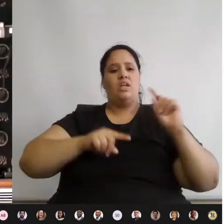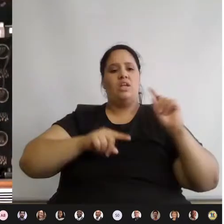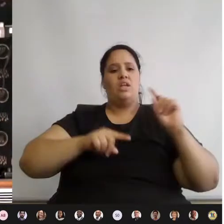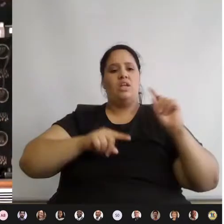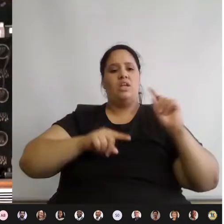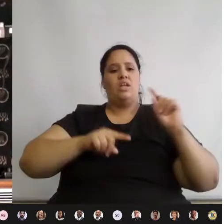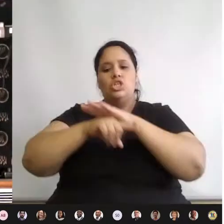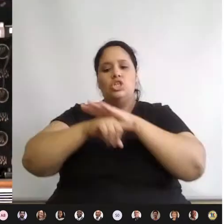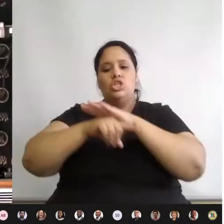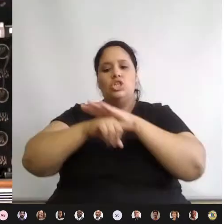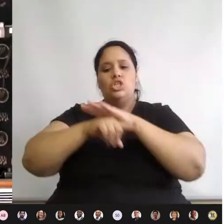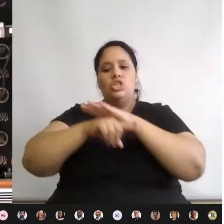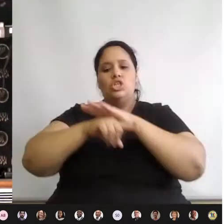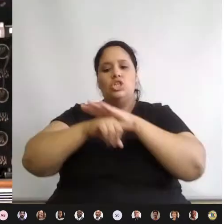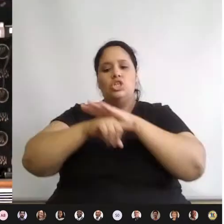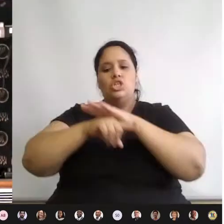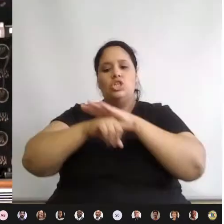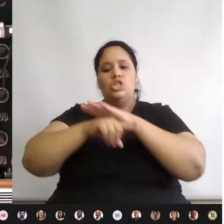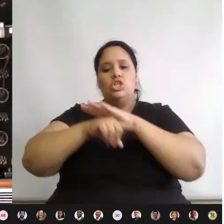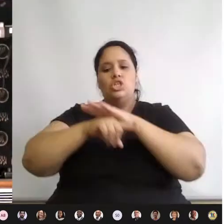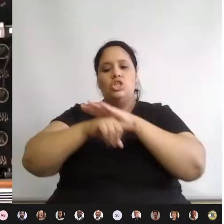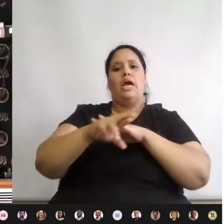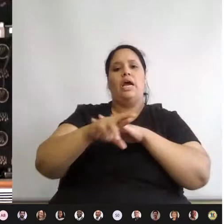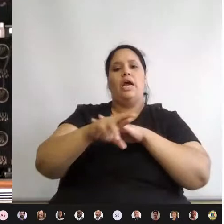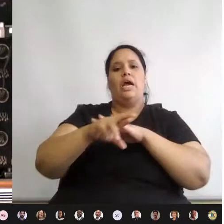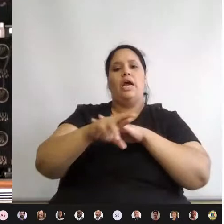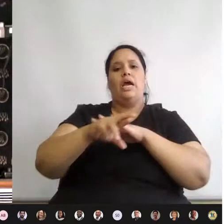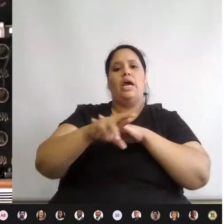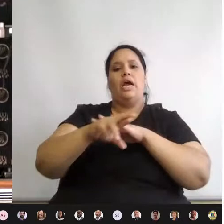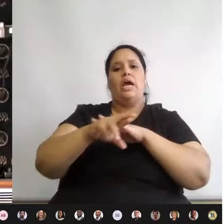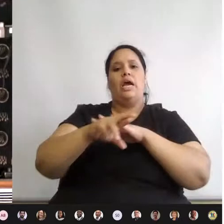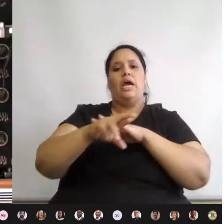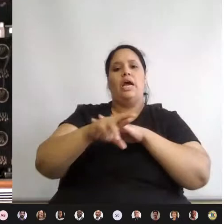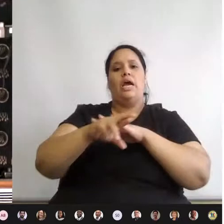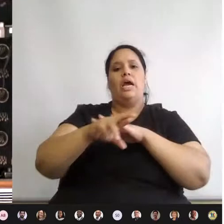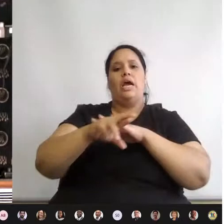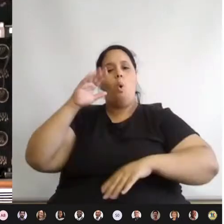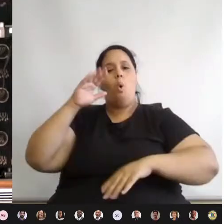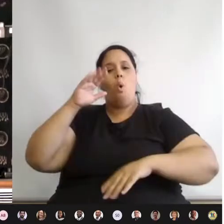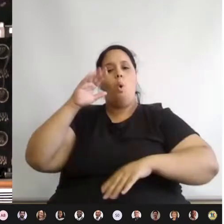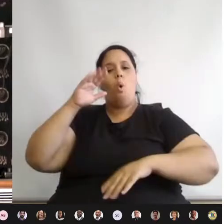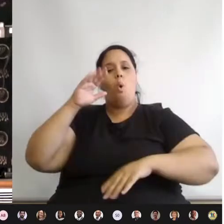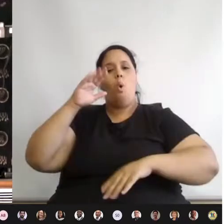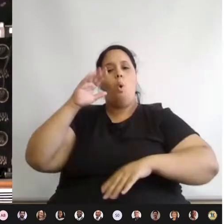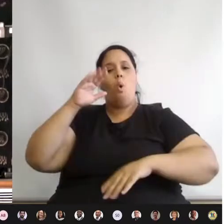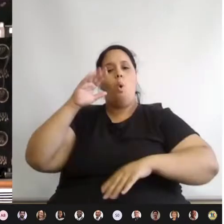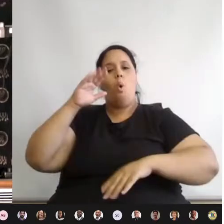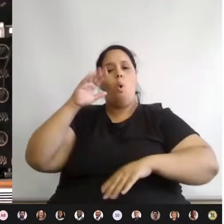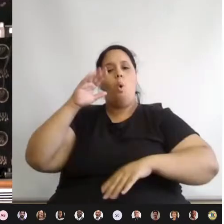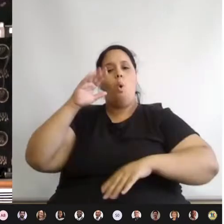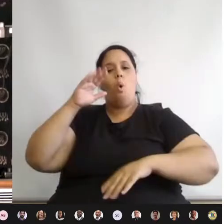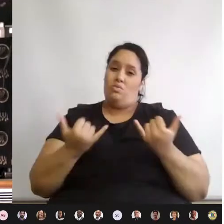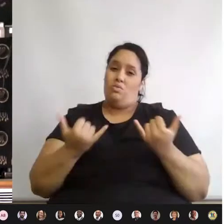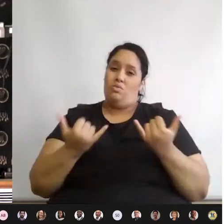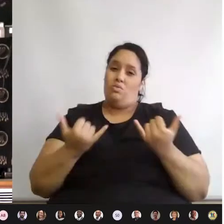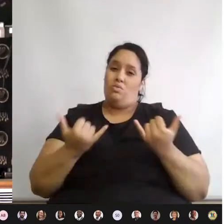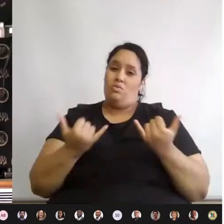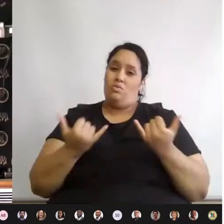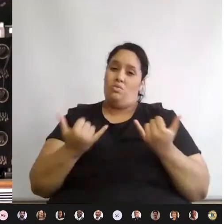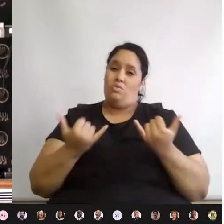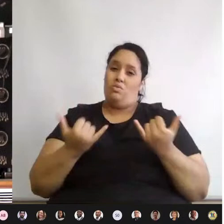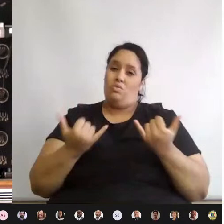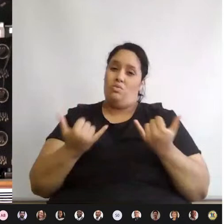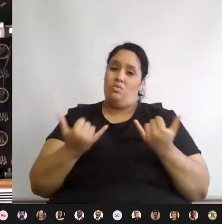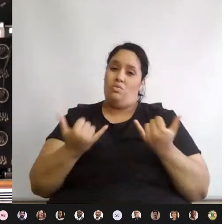districts at different times. And so you must be able to be much more flexible than we are right now with those regulations. I also